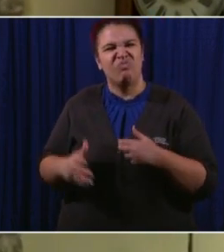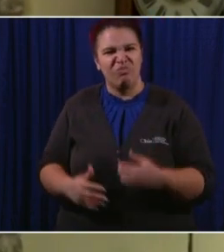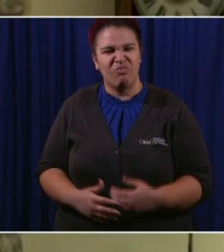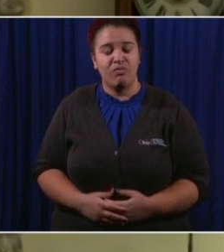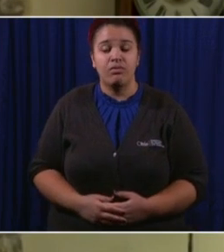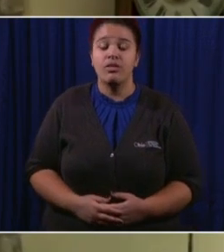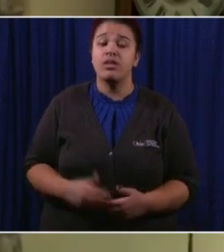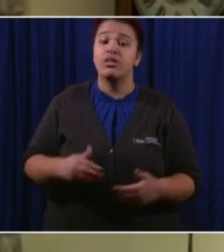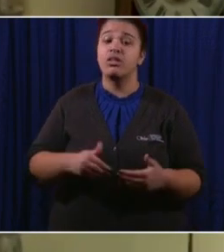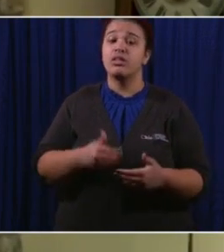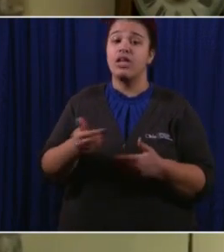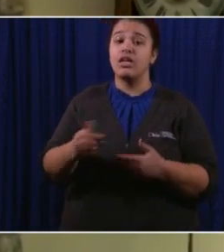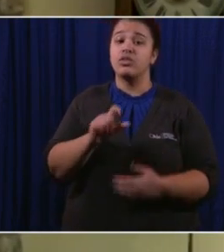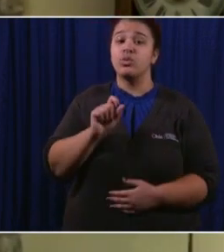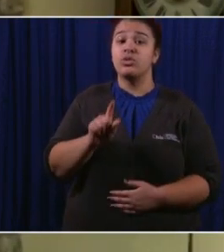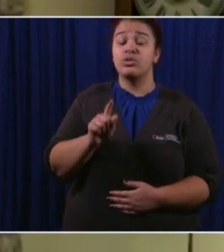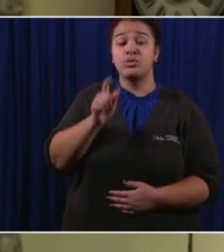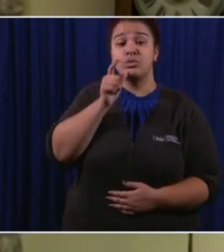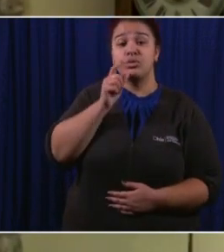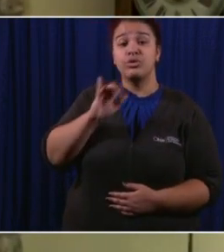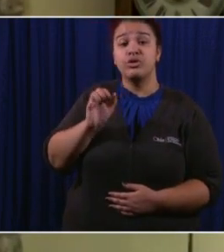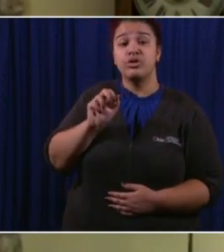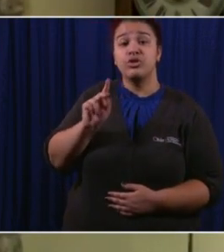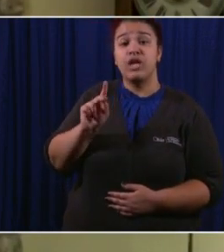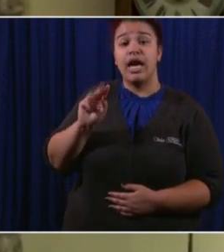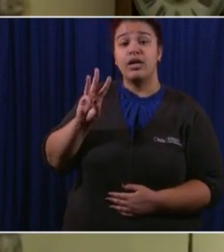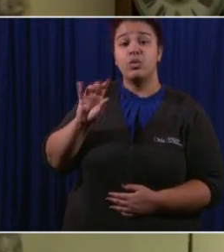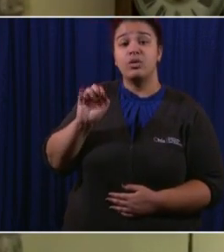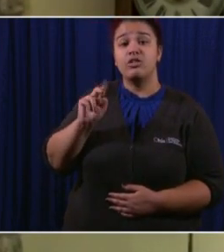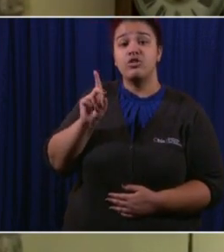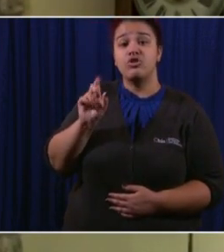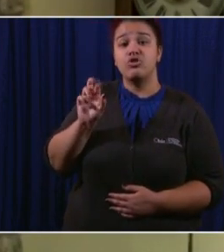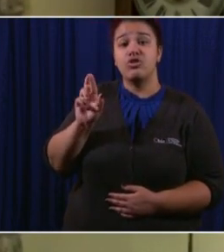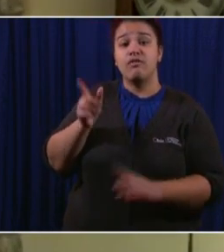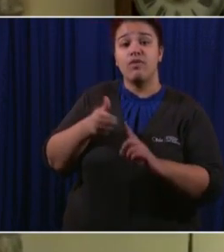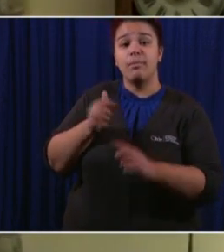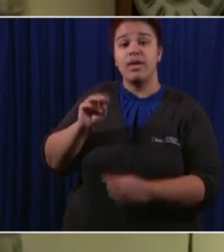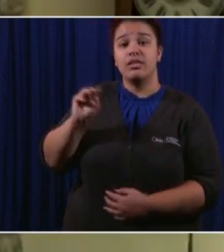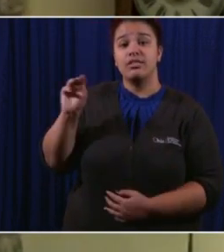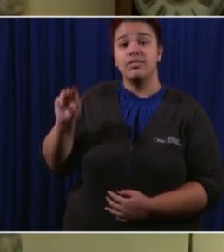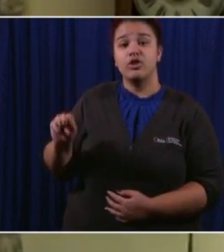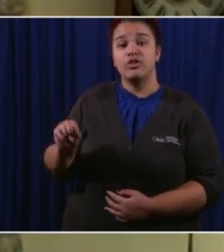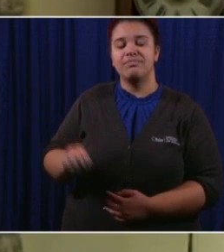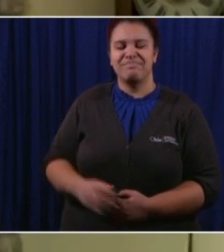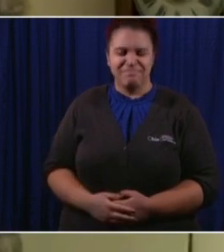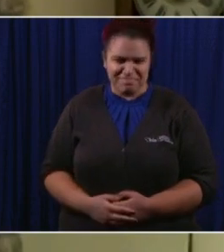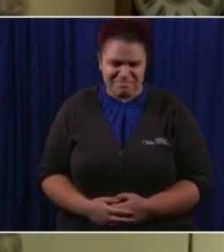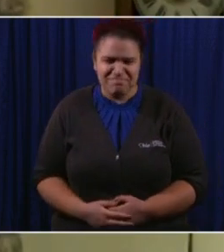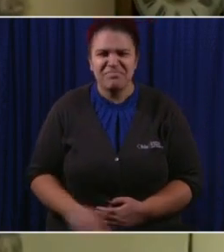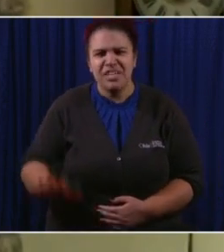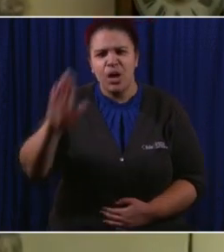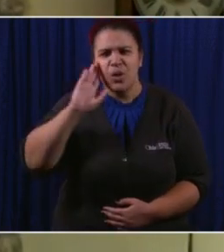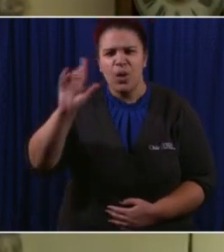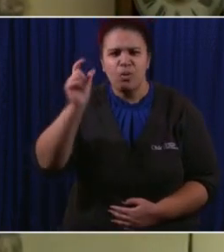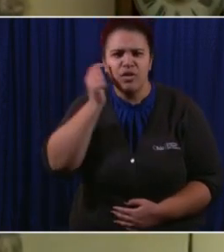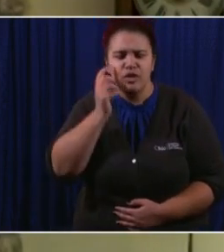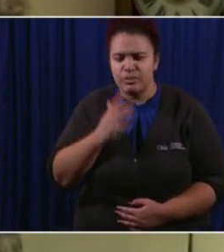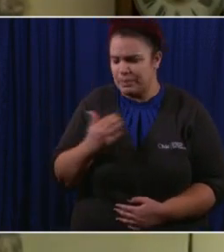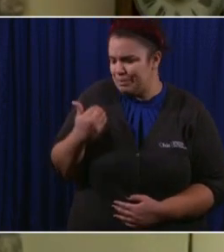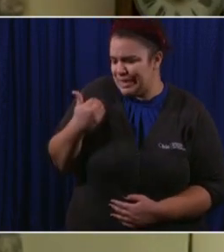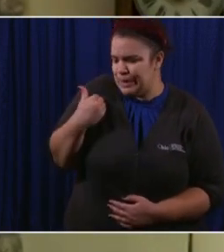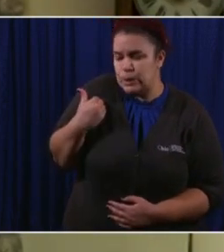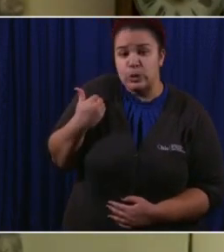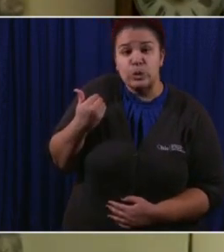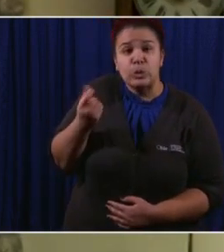Next question is from Jack Windsor at WMFD in Mansfield. Hey, Jack. Hi, Governor. On Tuesday,